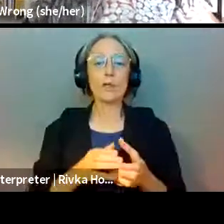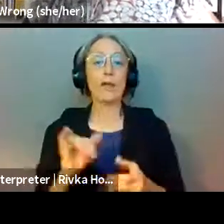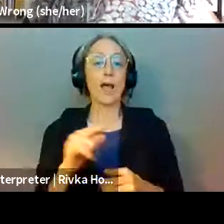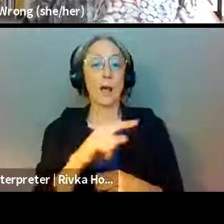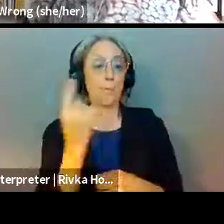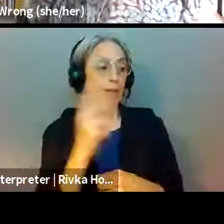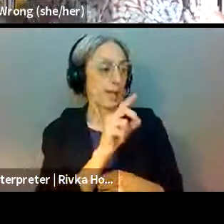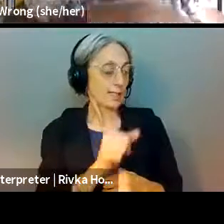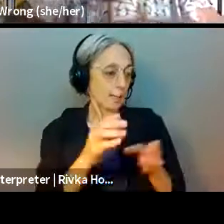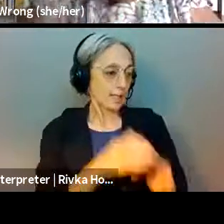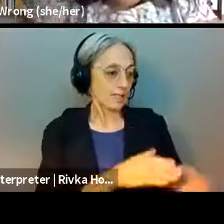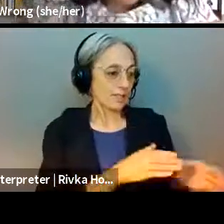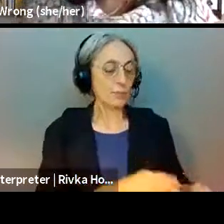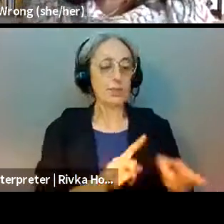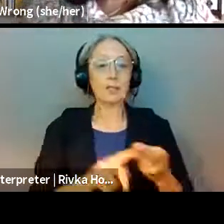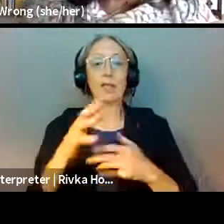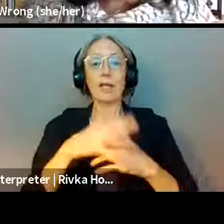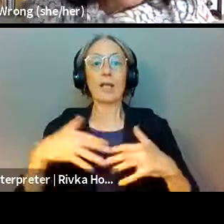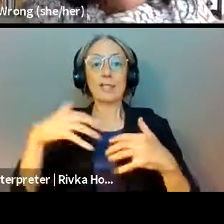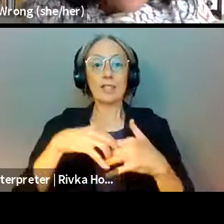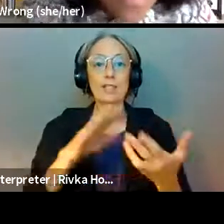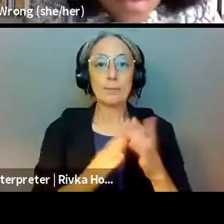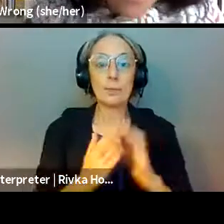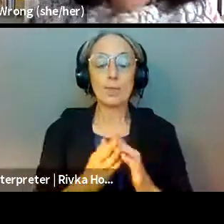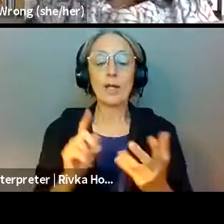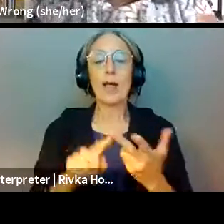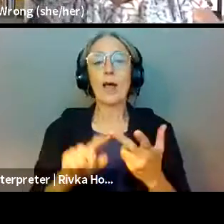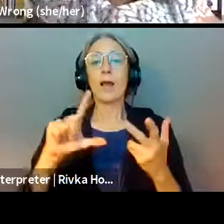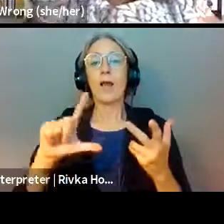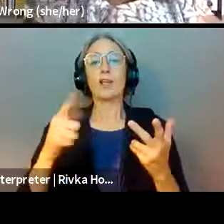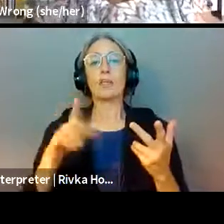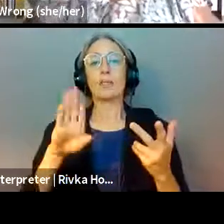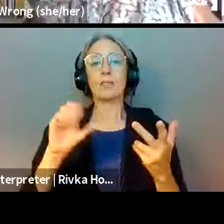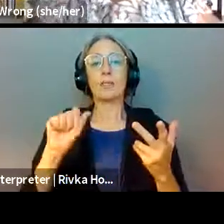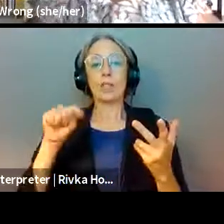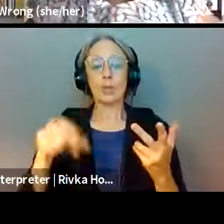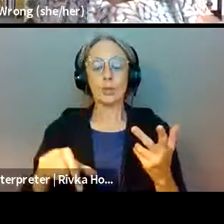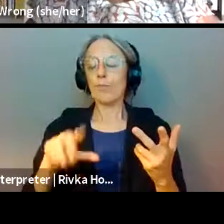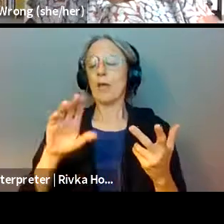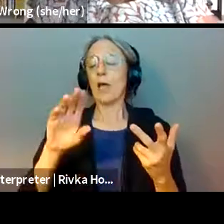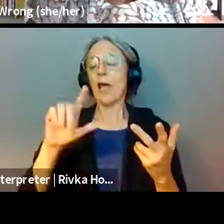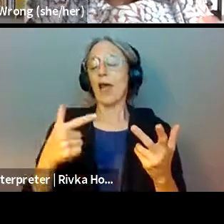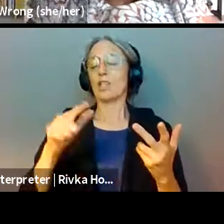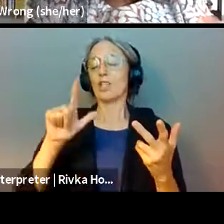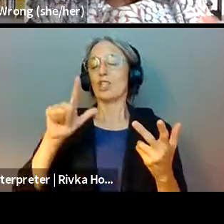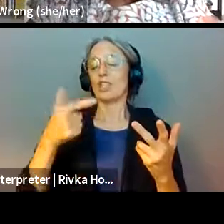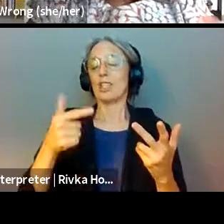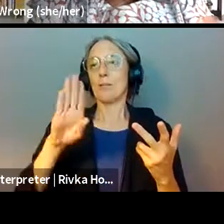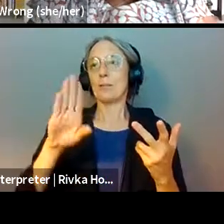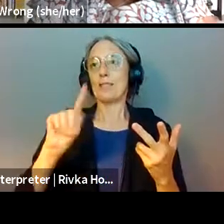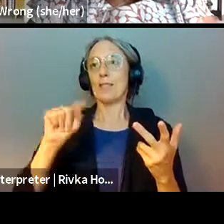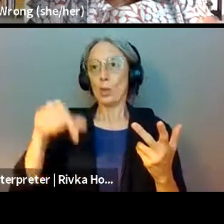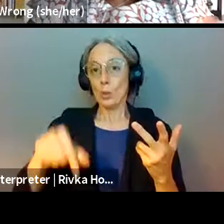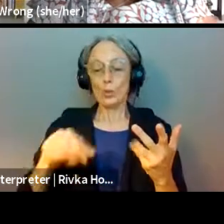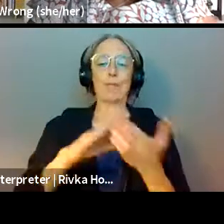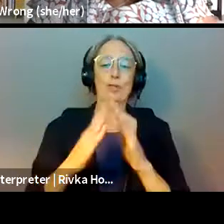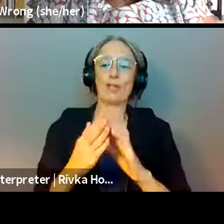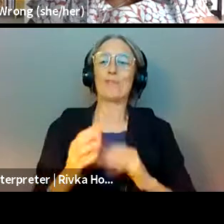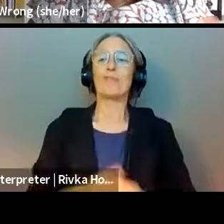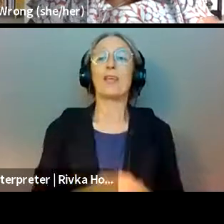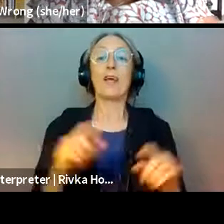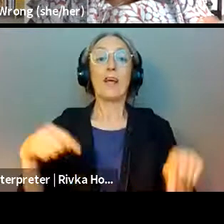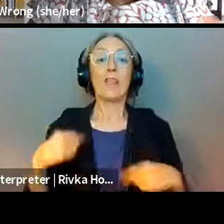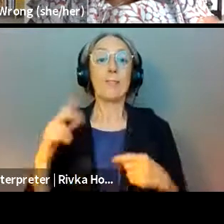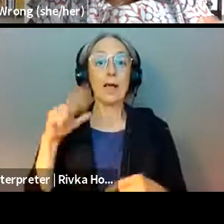the Indigenous community, and the LGBT community. Unfortunately, what we've seen in the community and over the last